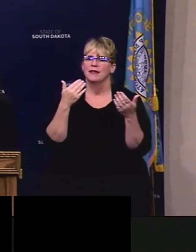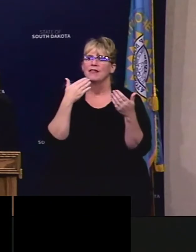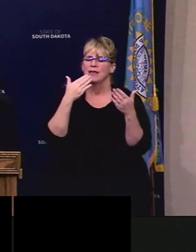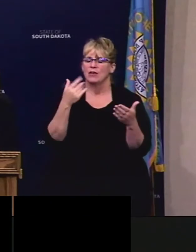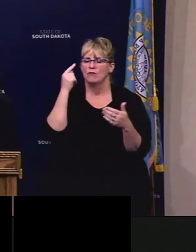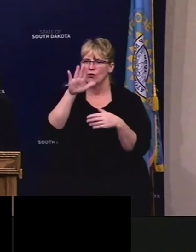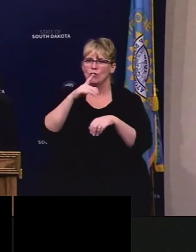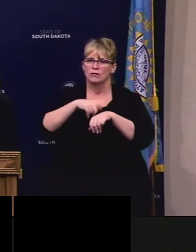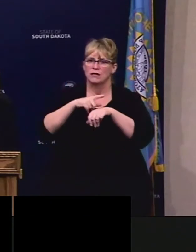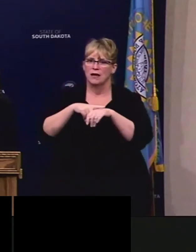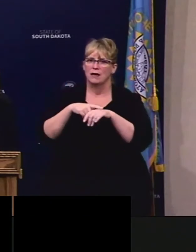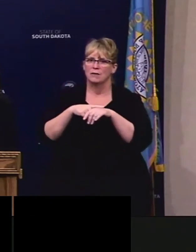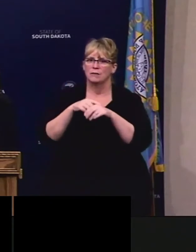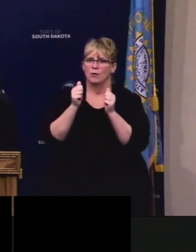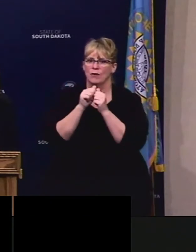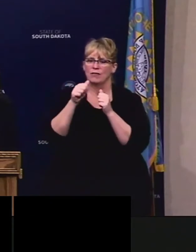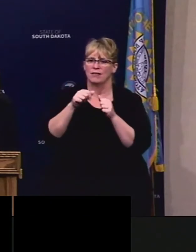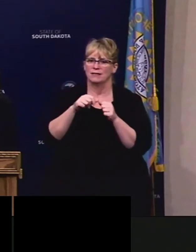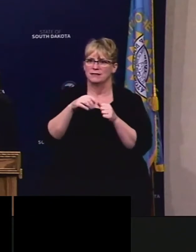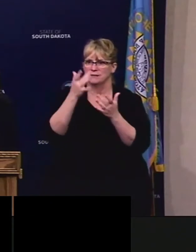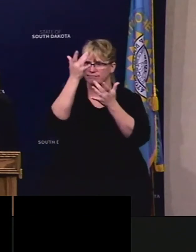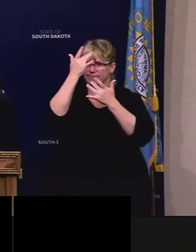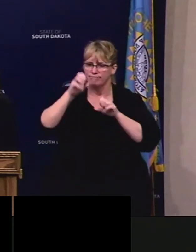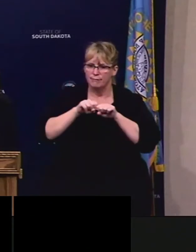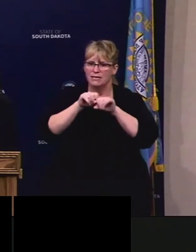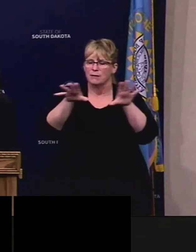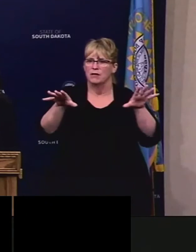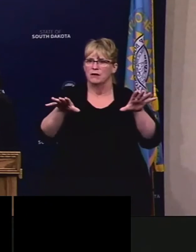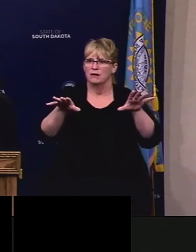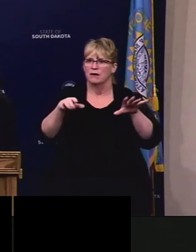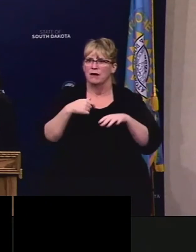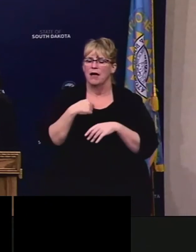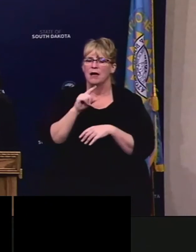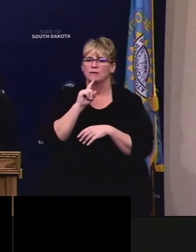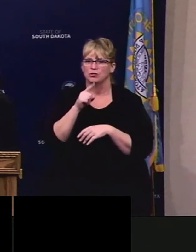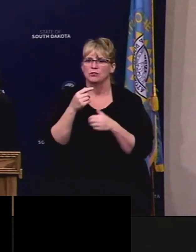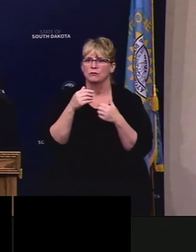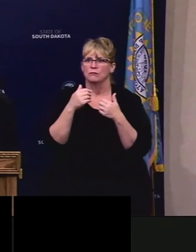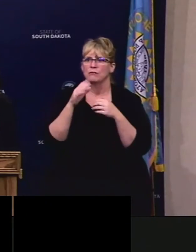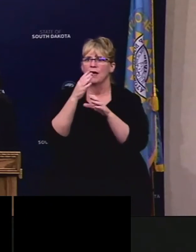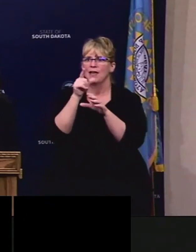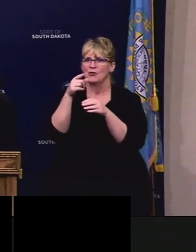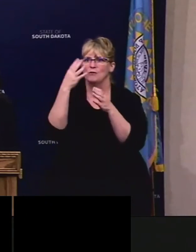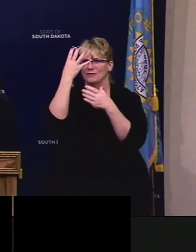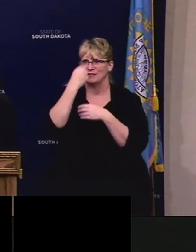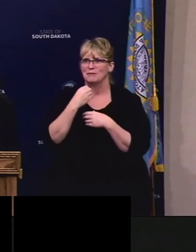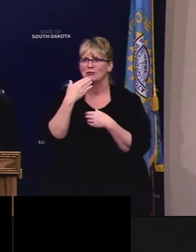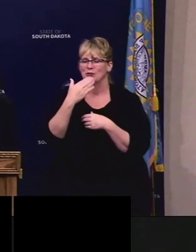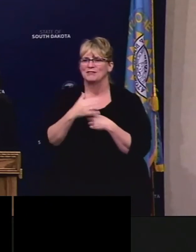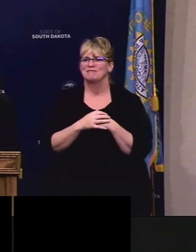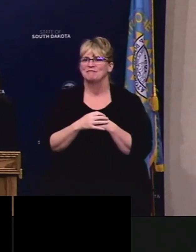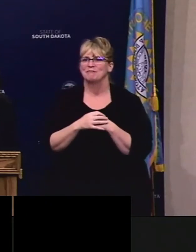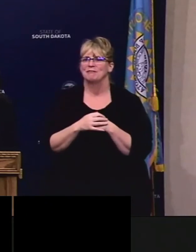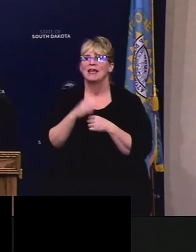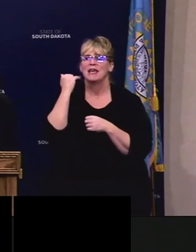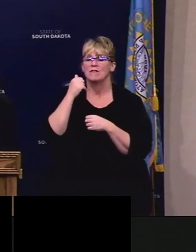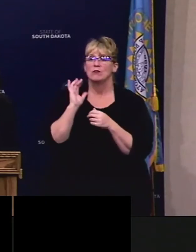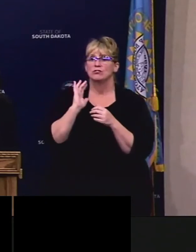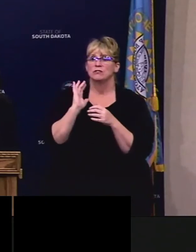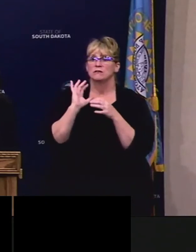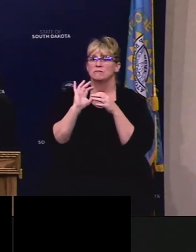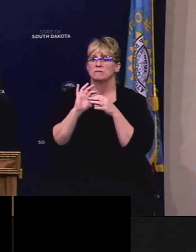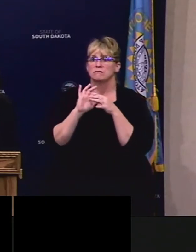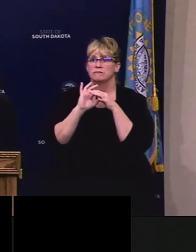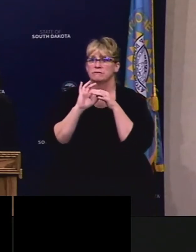done throughout this pandemic, and will continue to do, I'm sure. Get some rest. Thank you. Well, if you'll stay online, if you